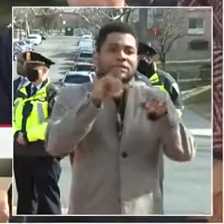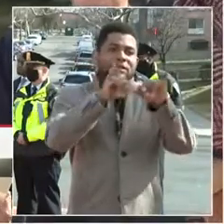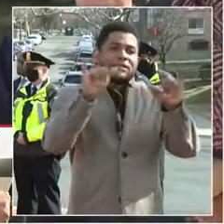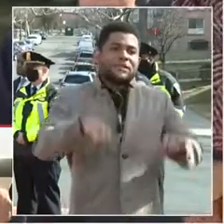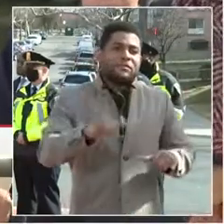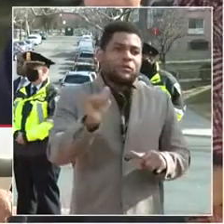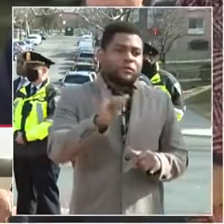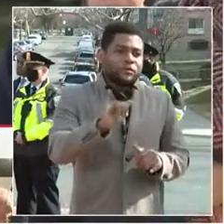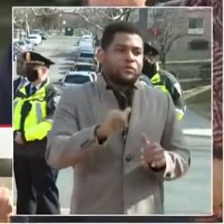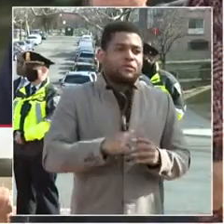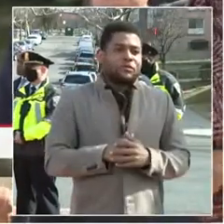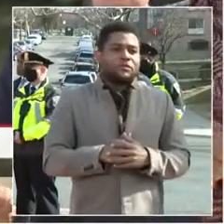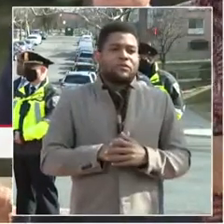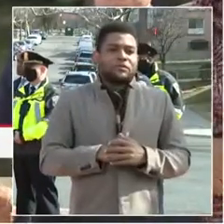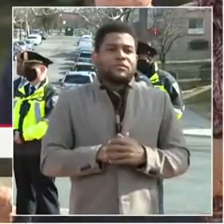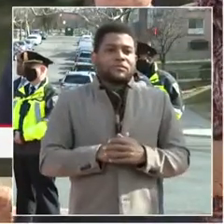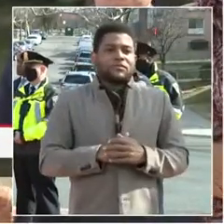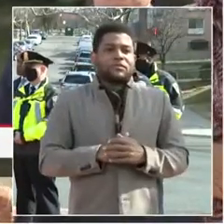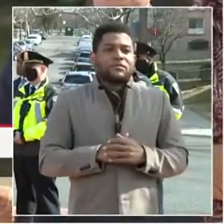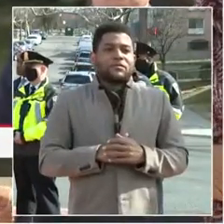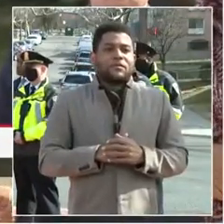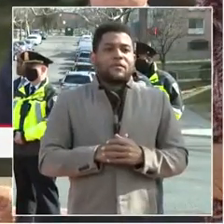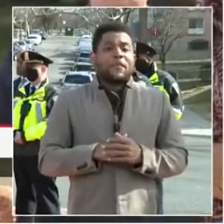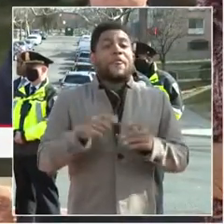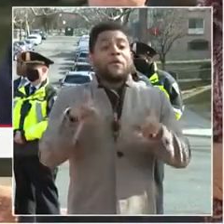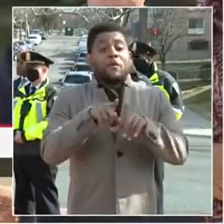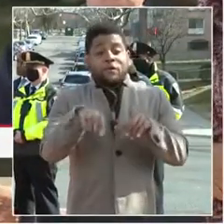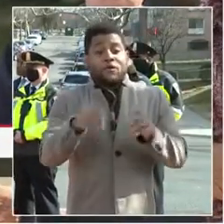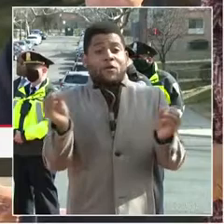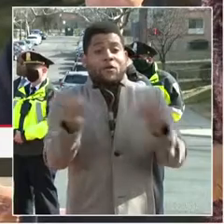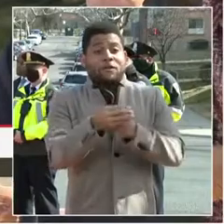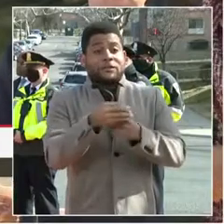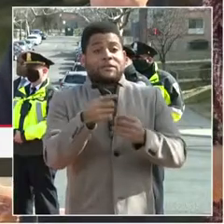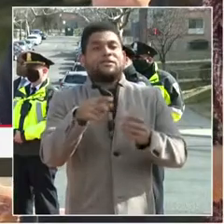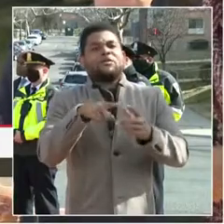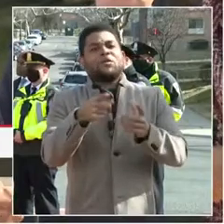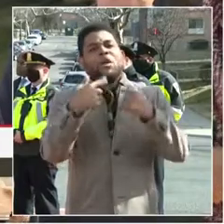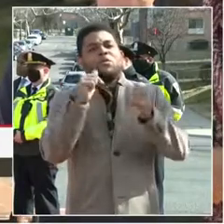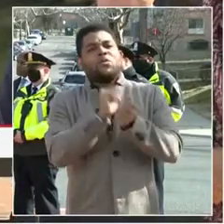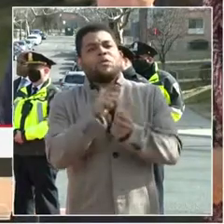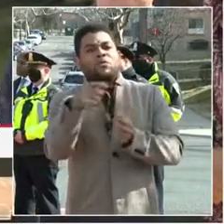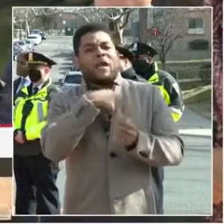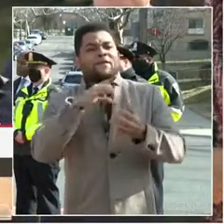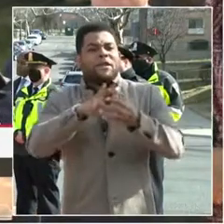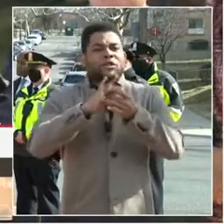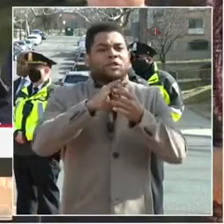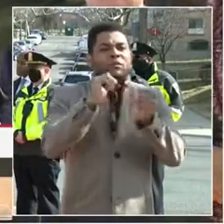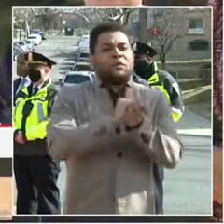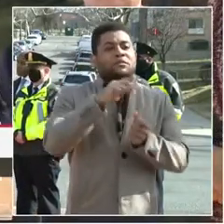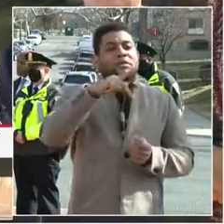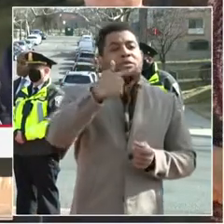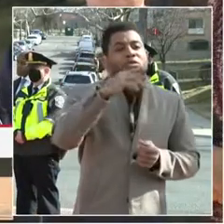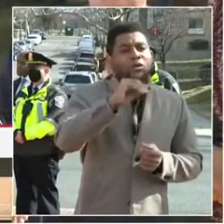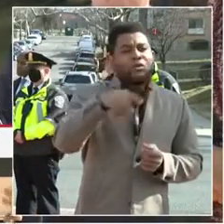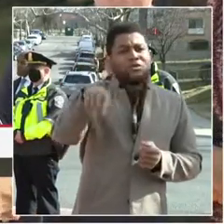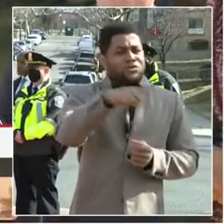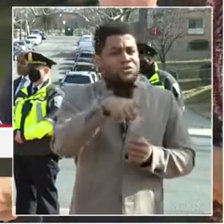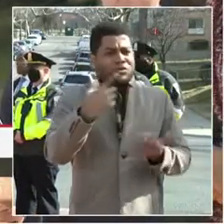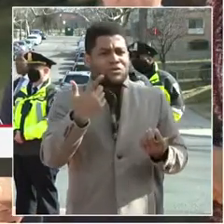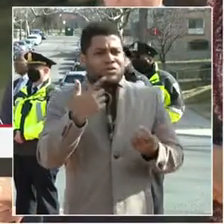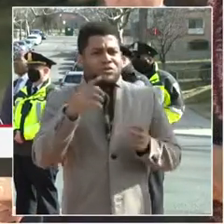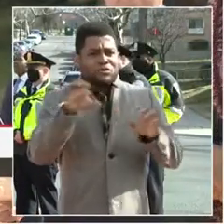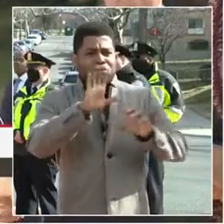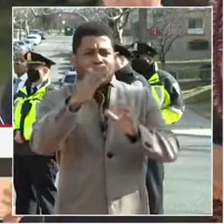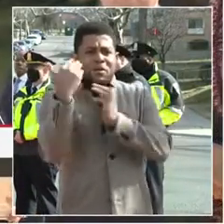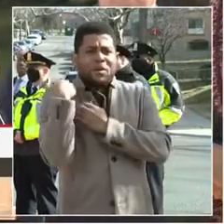All of these offices and agencies coming together, you have that relationship with Prince George's County, and so you guys are doing your part, you say, to fix